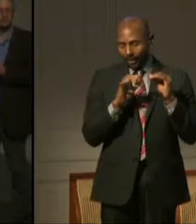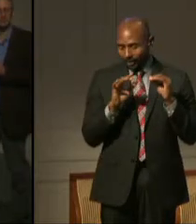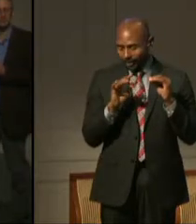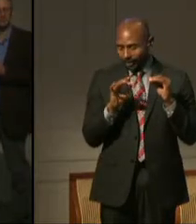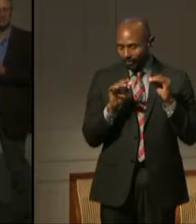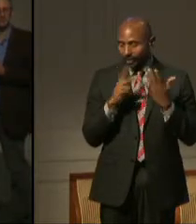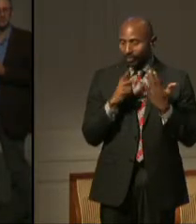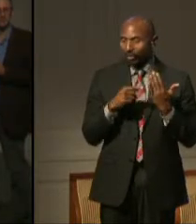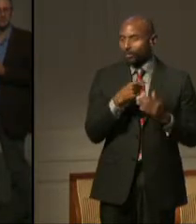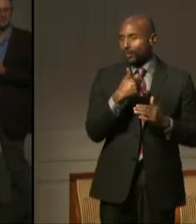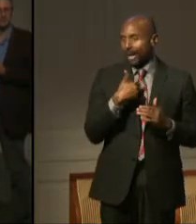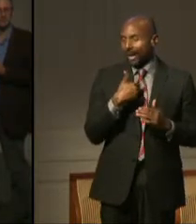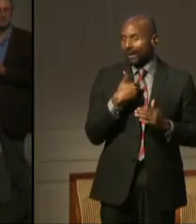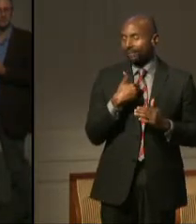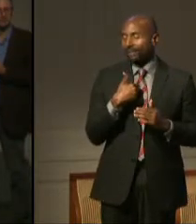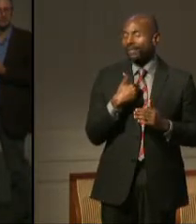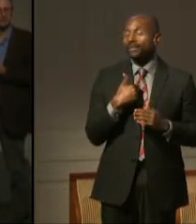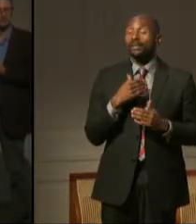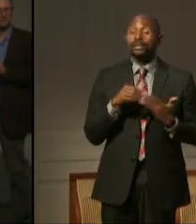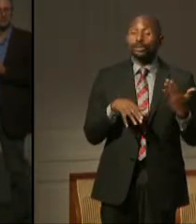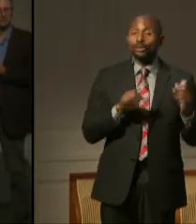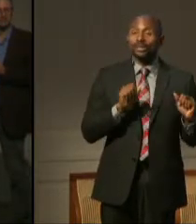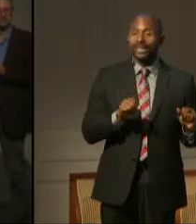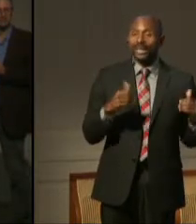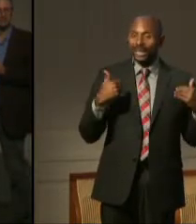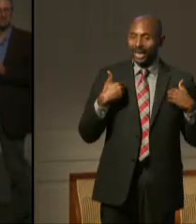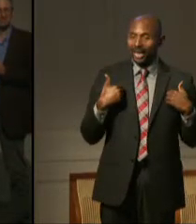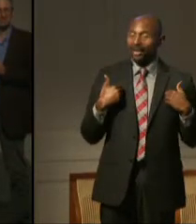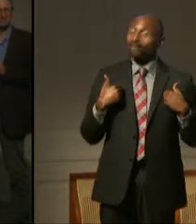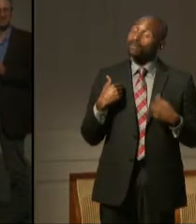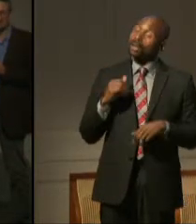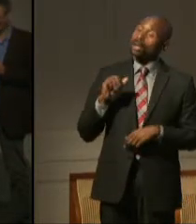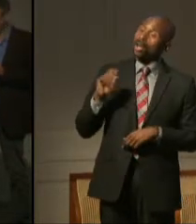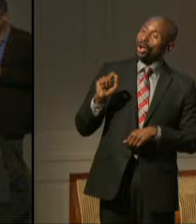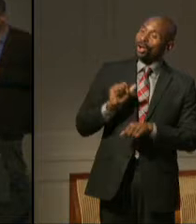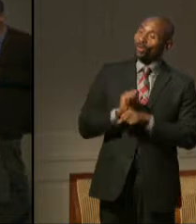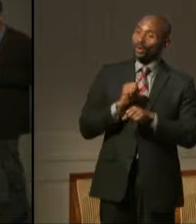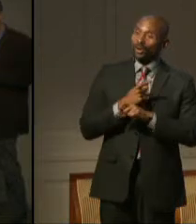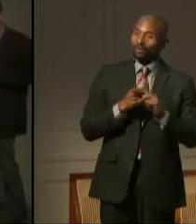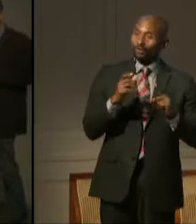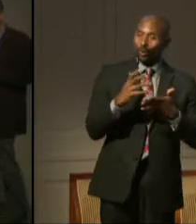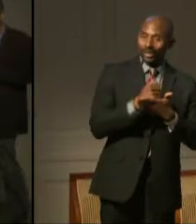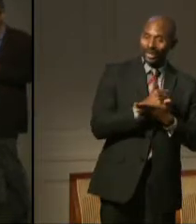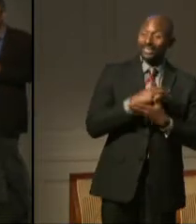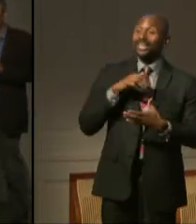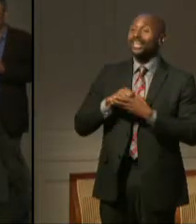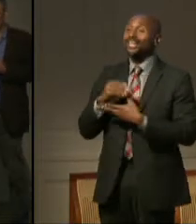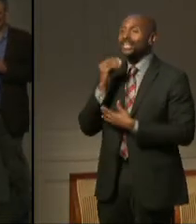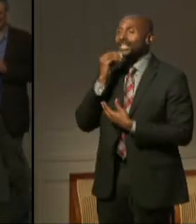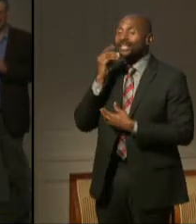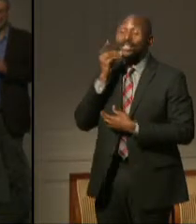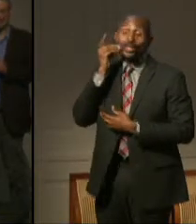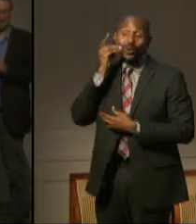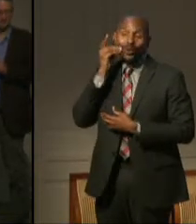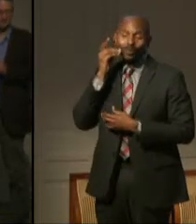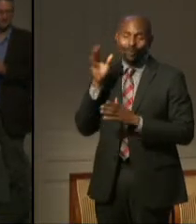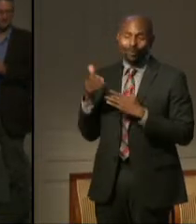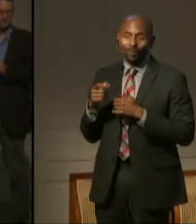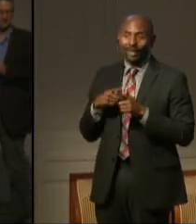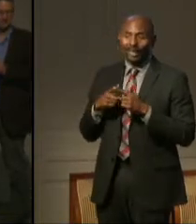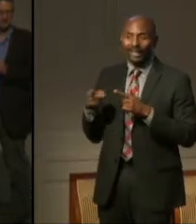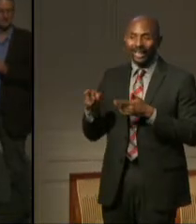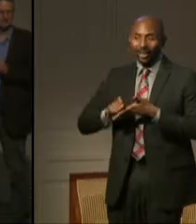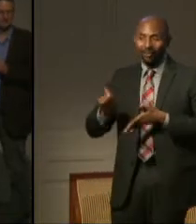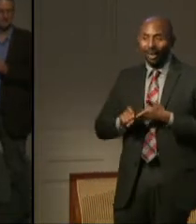the program you have where these students can have a work of art in their dorm room, and then they write a letter